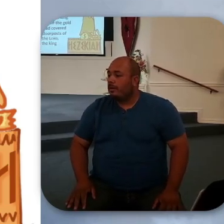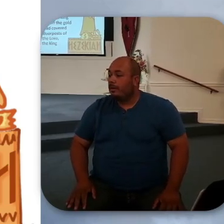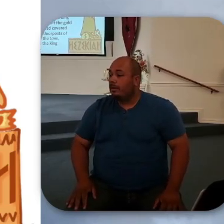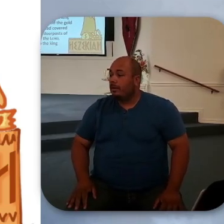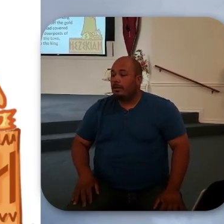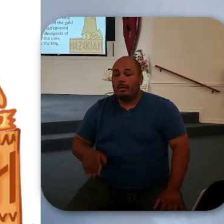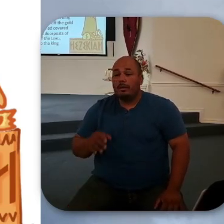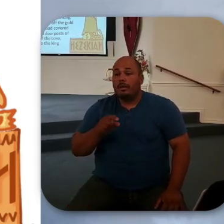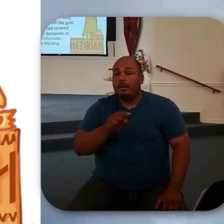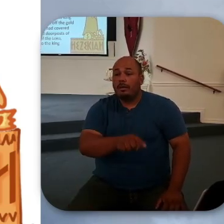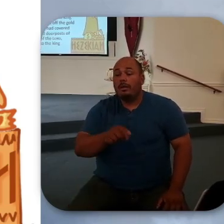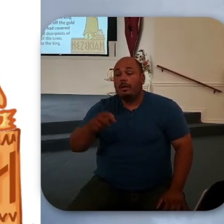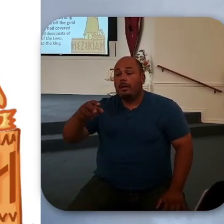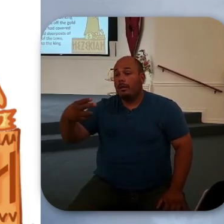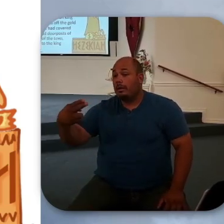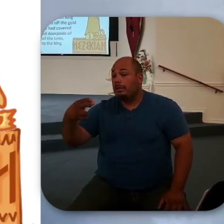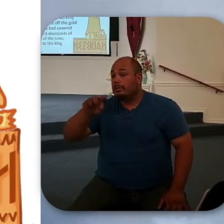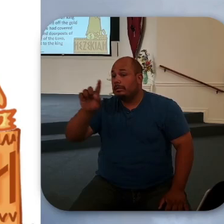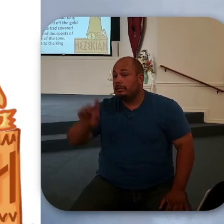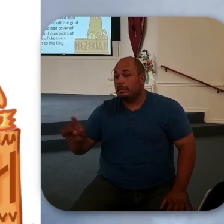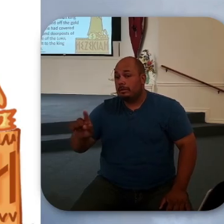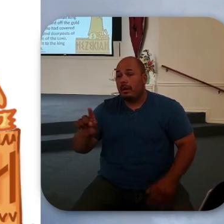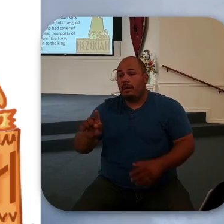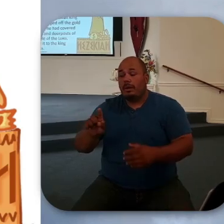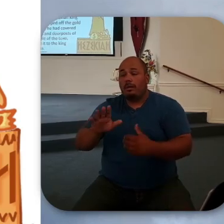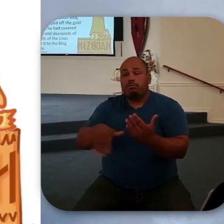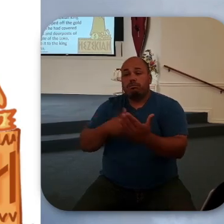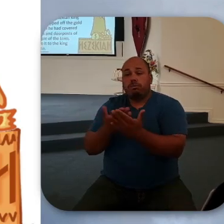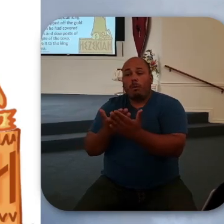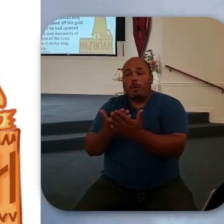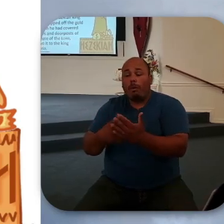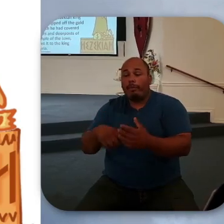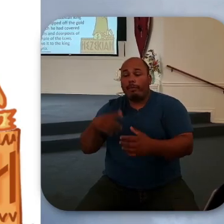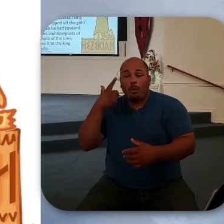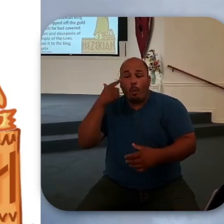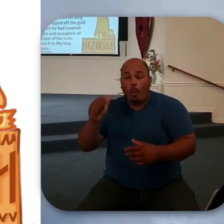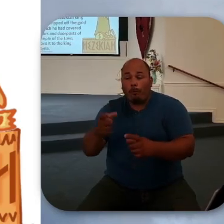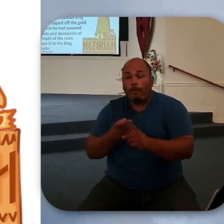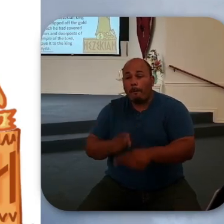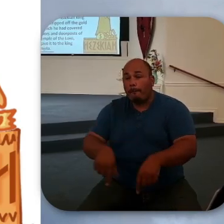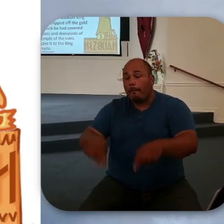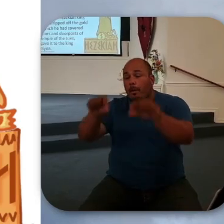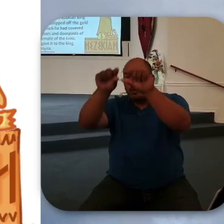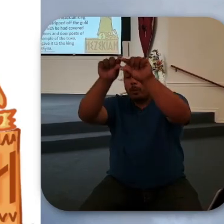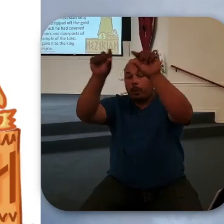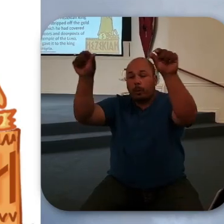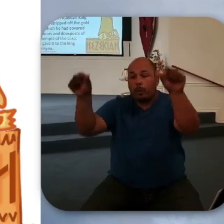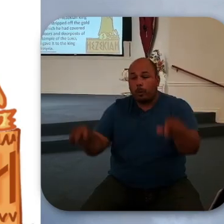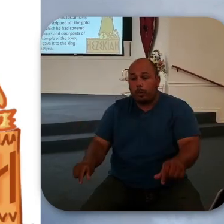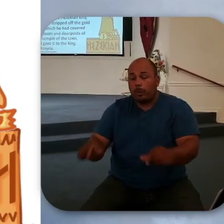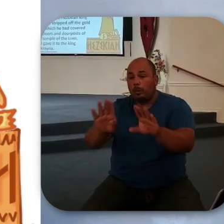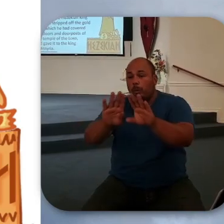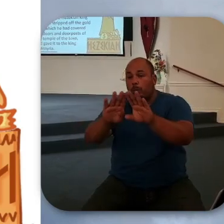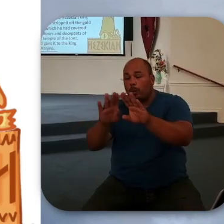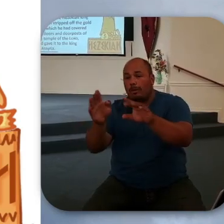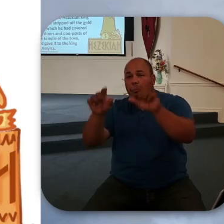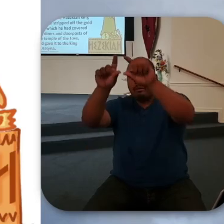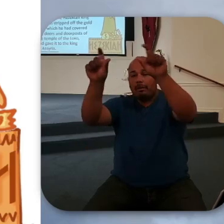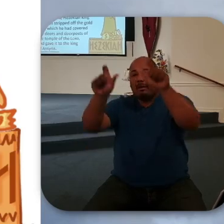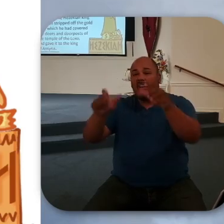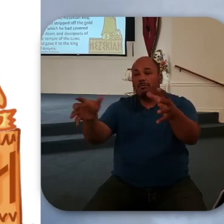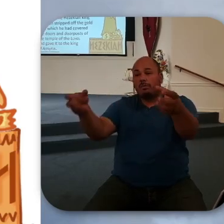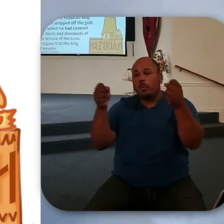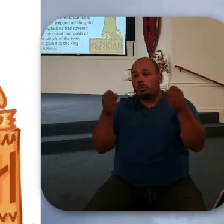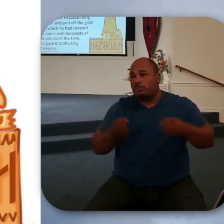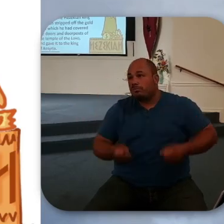gave it to the king of Assyria. Hezekiah had rebelled, and so the king of Assyria